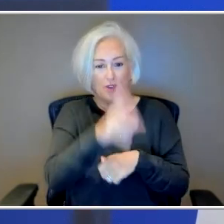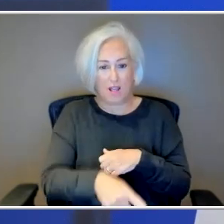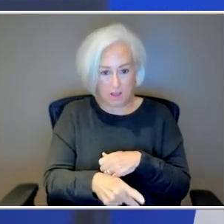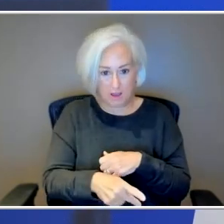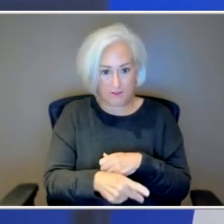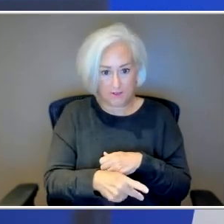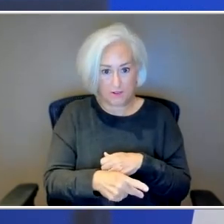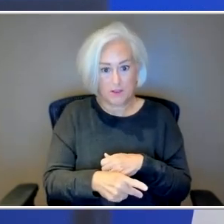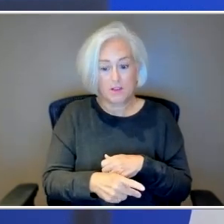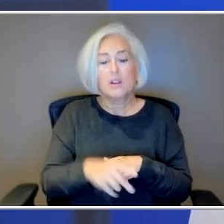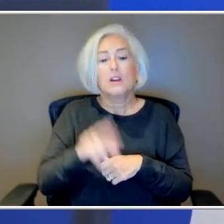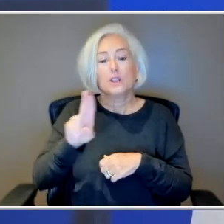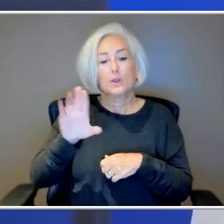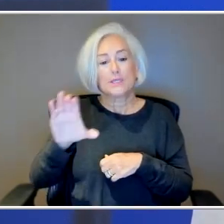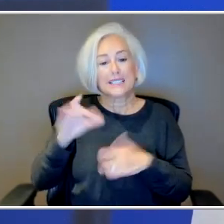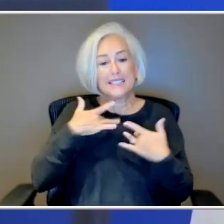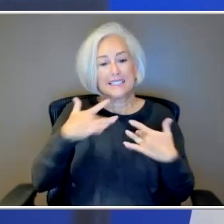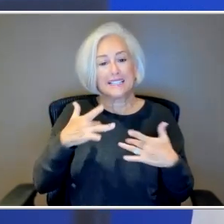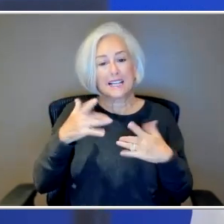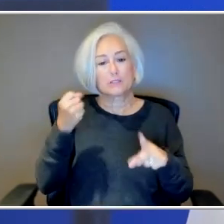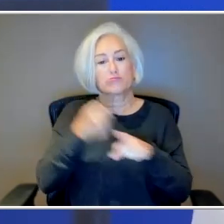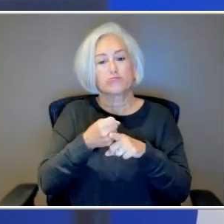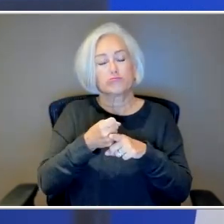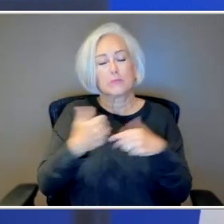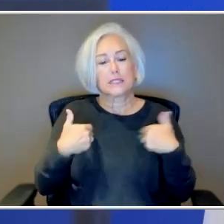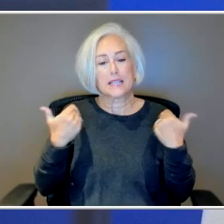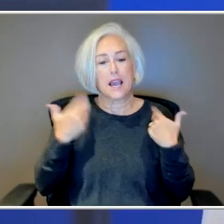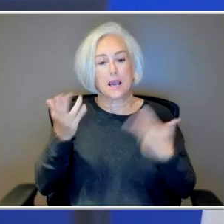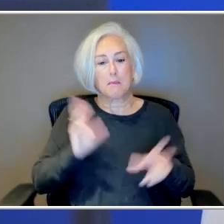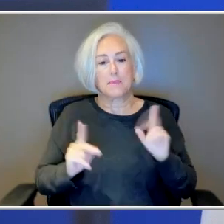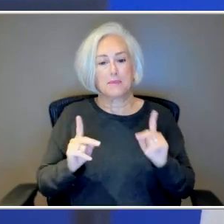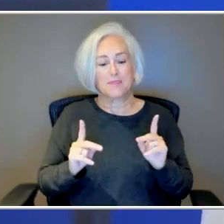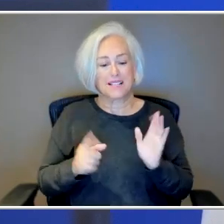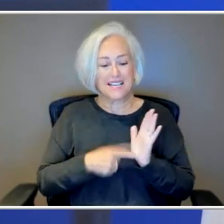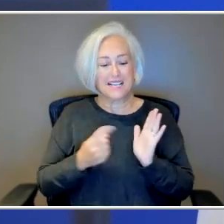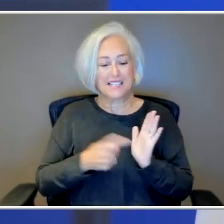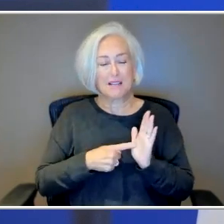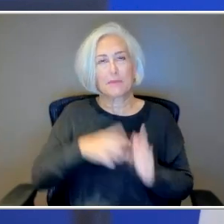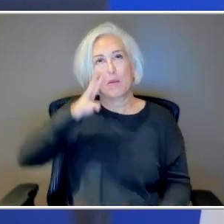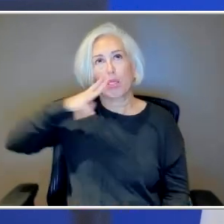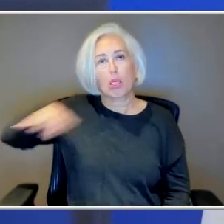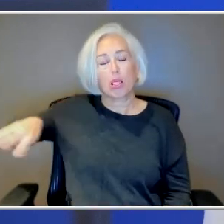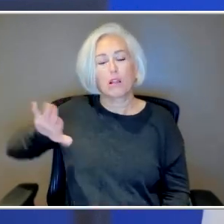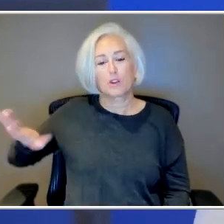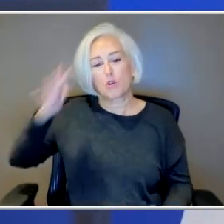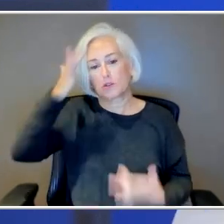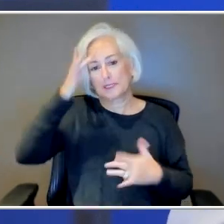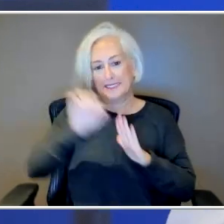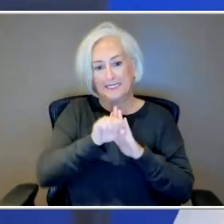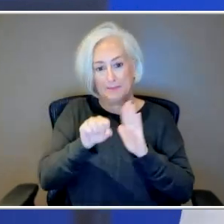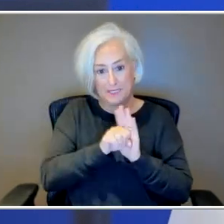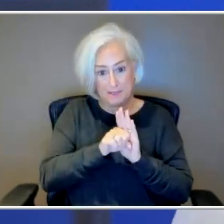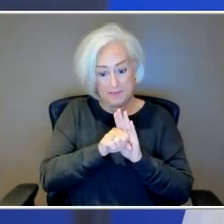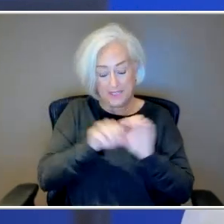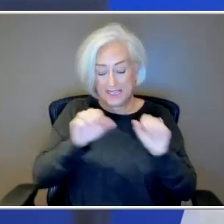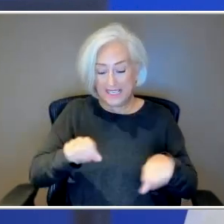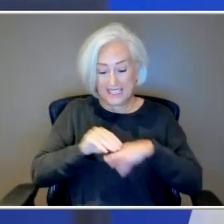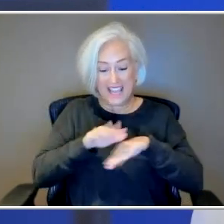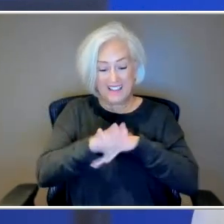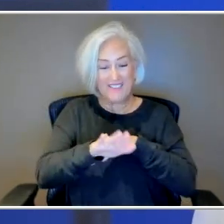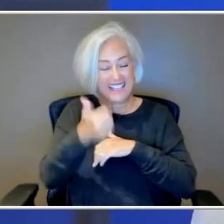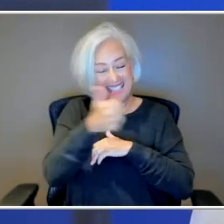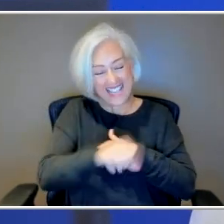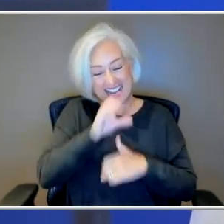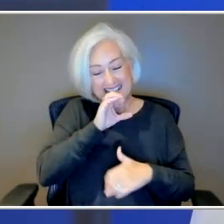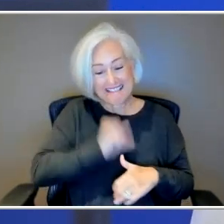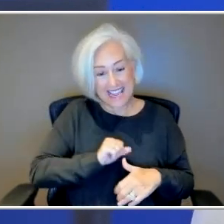people. So these patients, sometimes they learn how to ignore their symptoms. It can affect patients at any age, but we have two